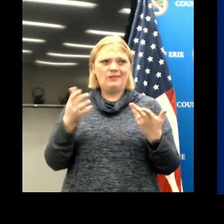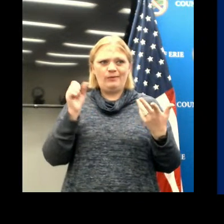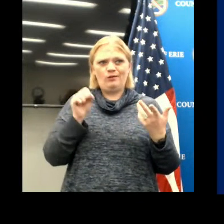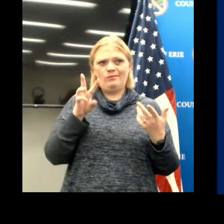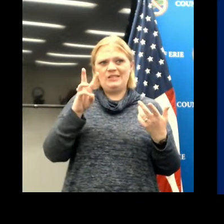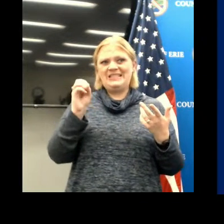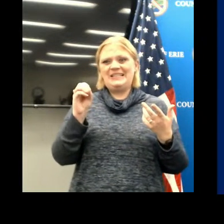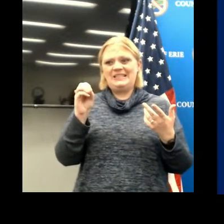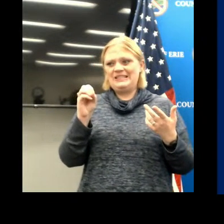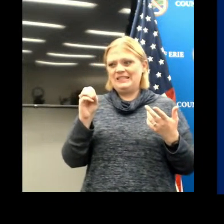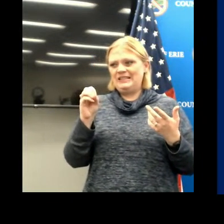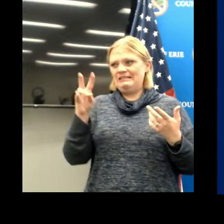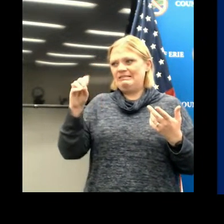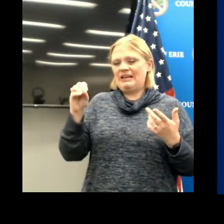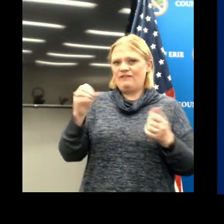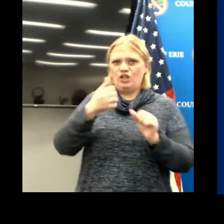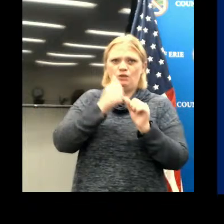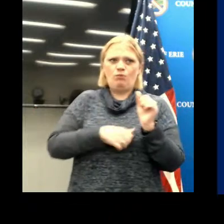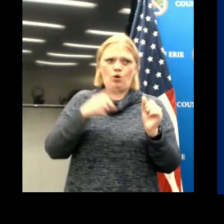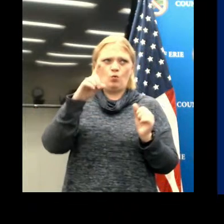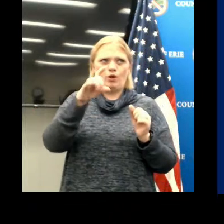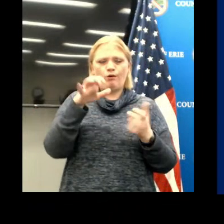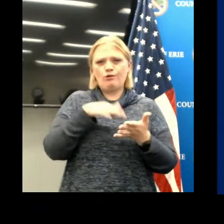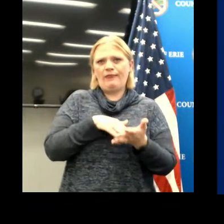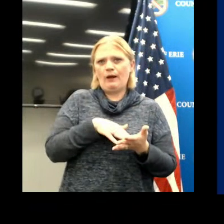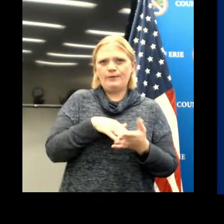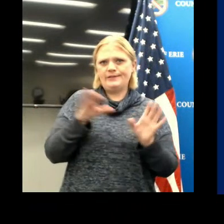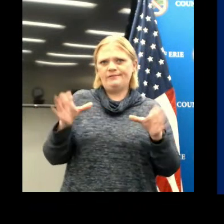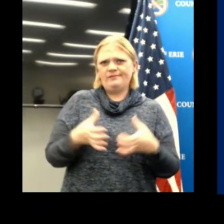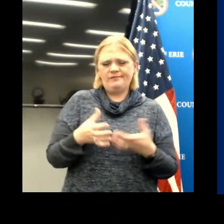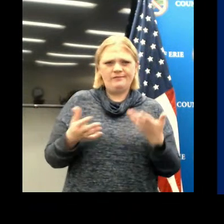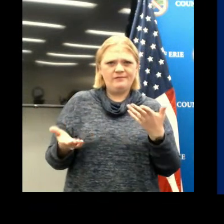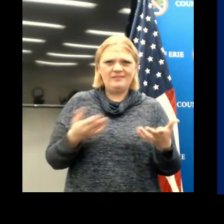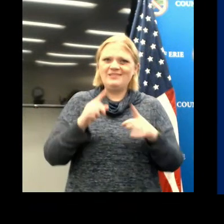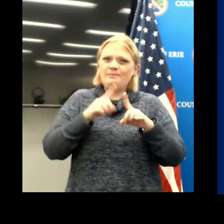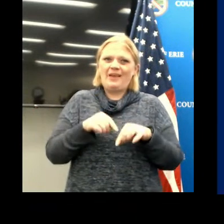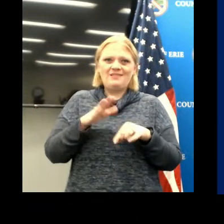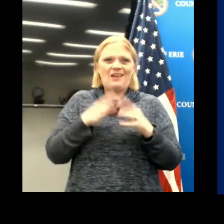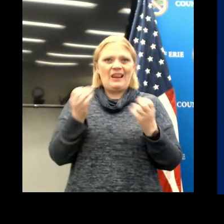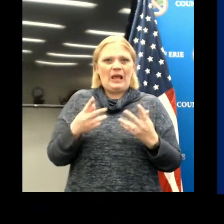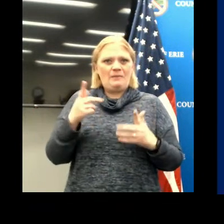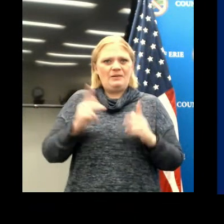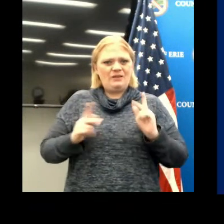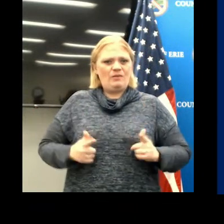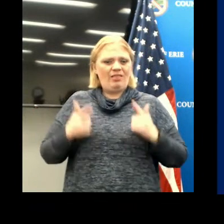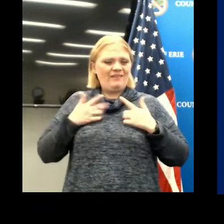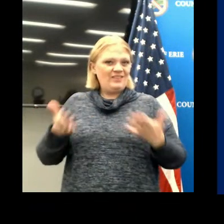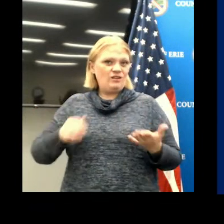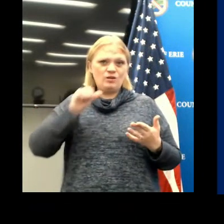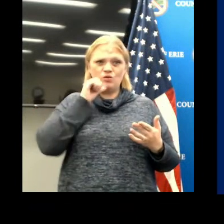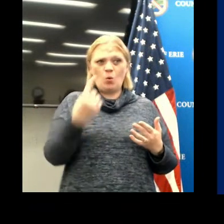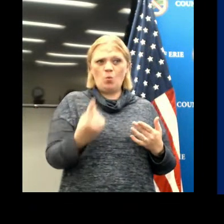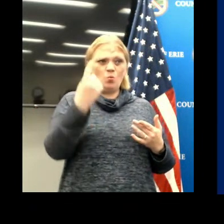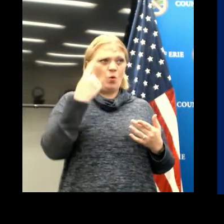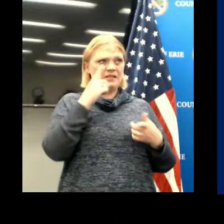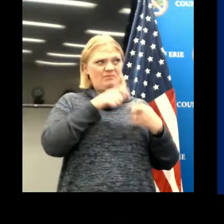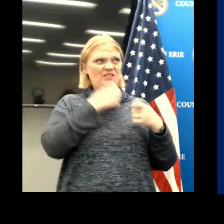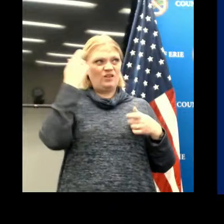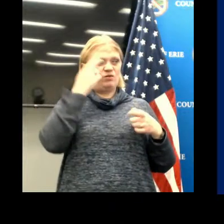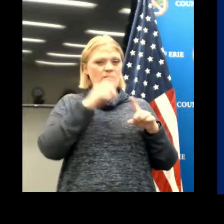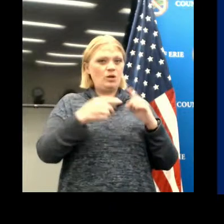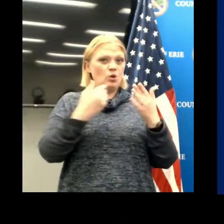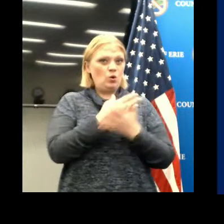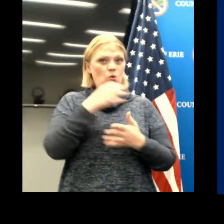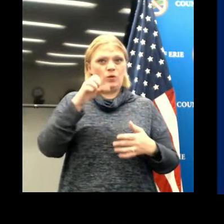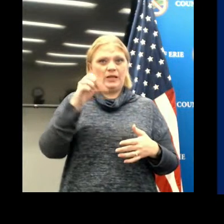70 per 100,000 category. So we want people to understand that there's no one driving factor, but new cases are going to